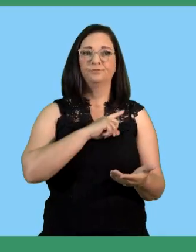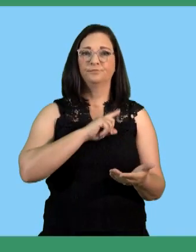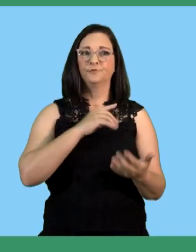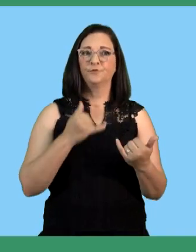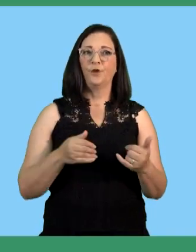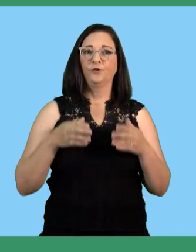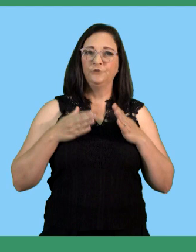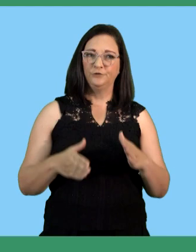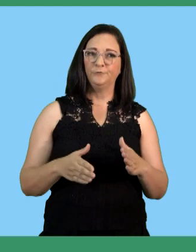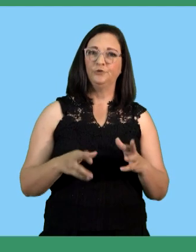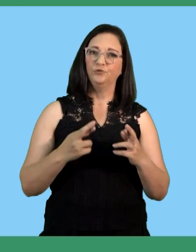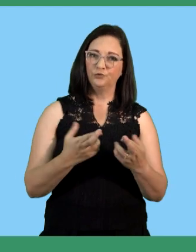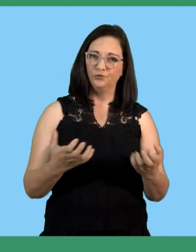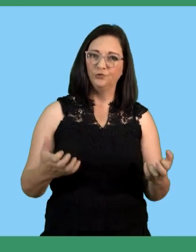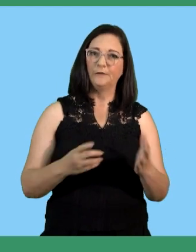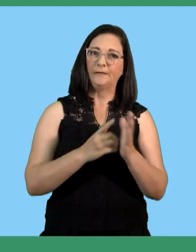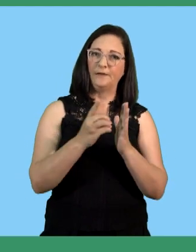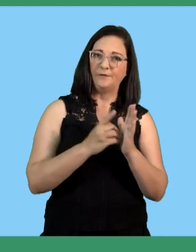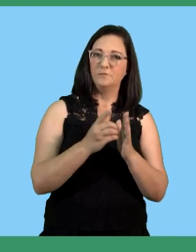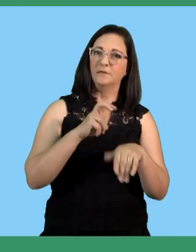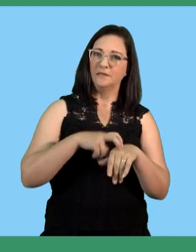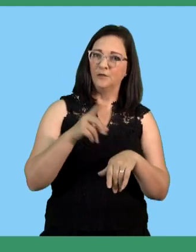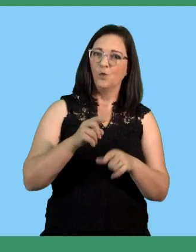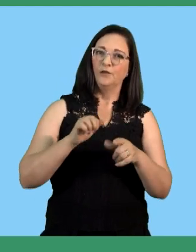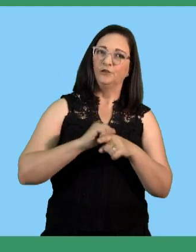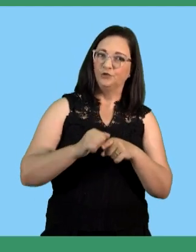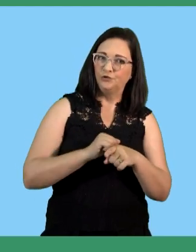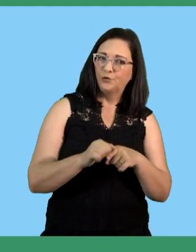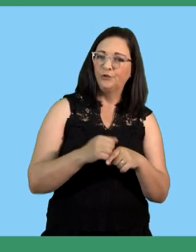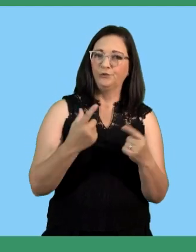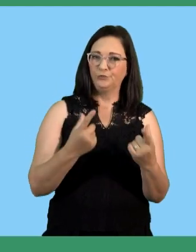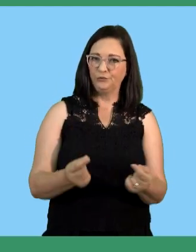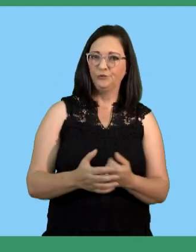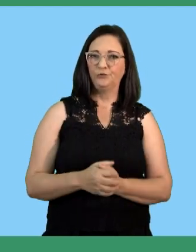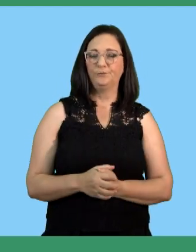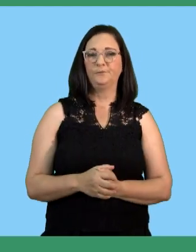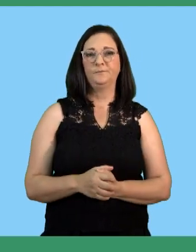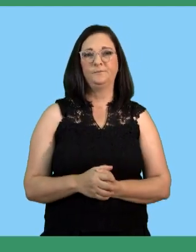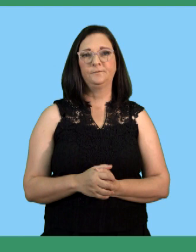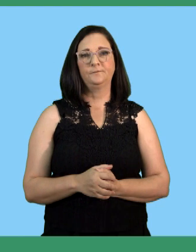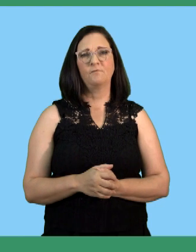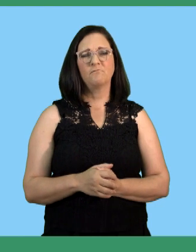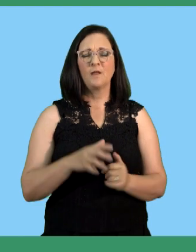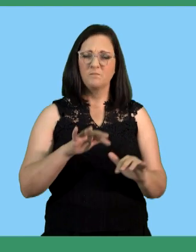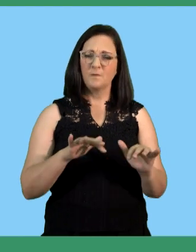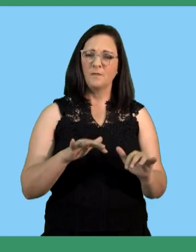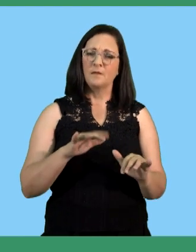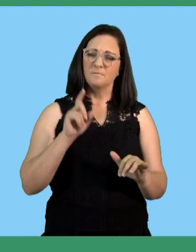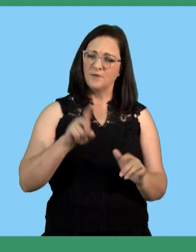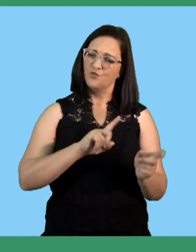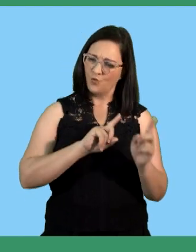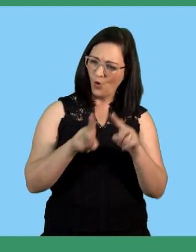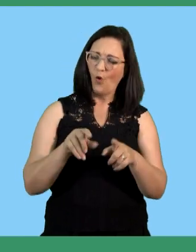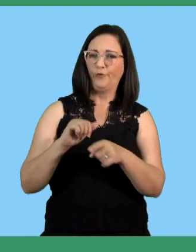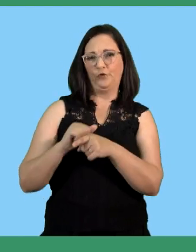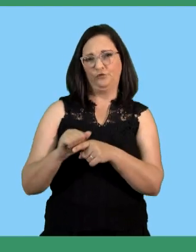human resource development through training and development. Remember, when we're spreading that, we are saying even people should be given an